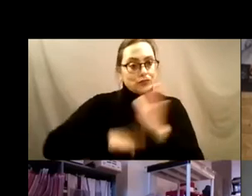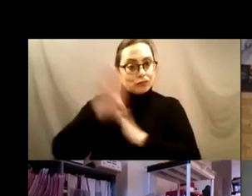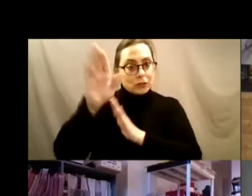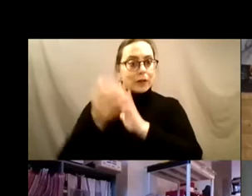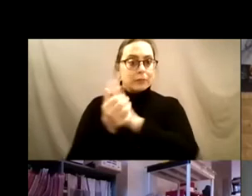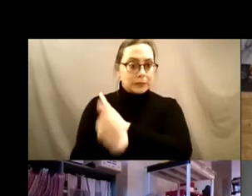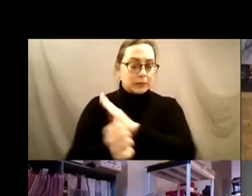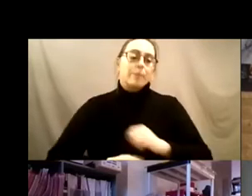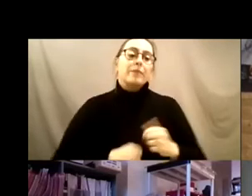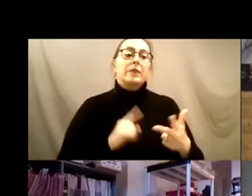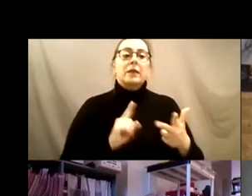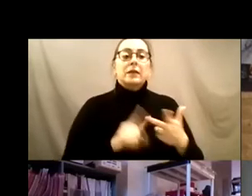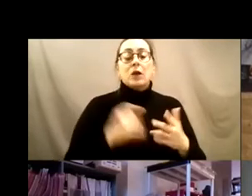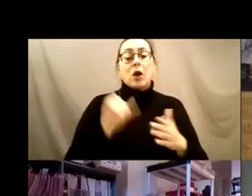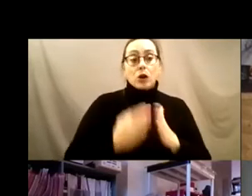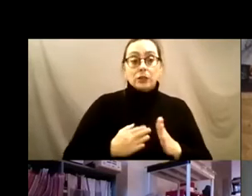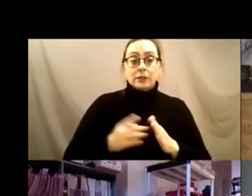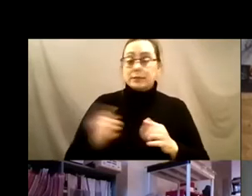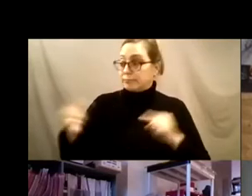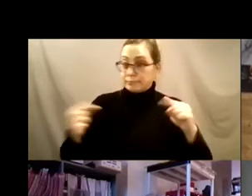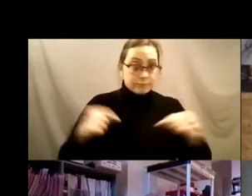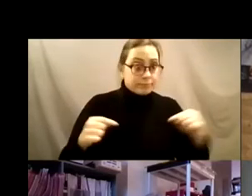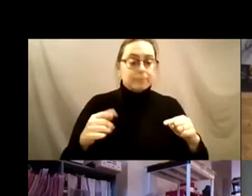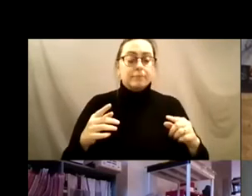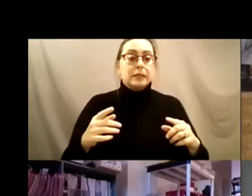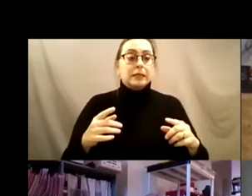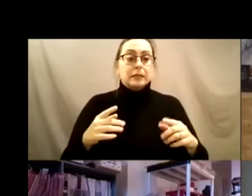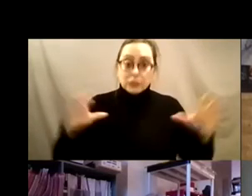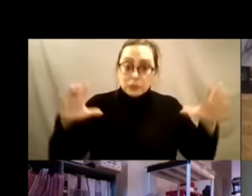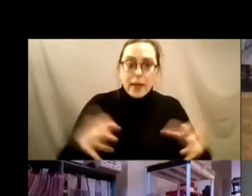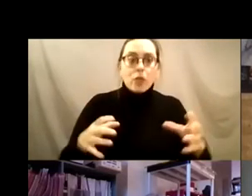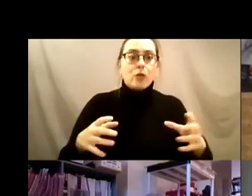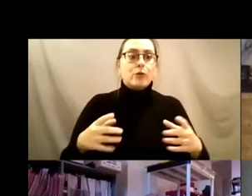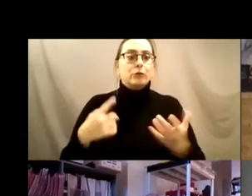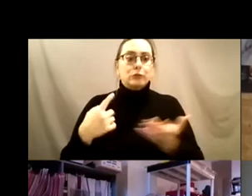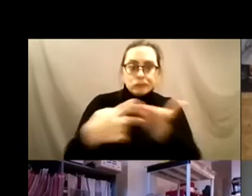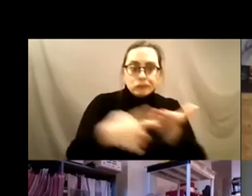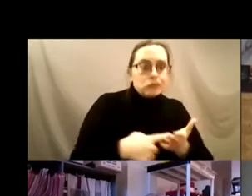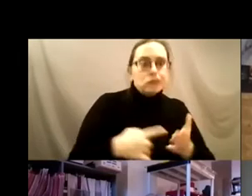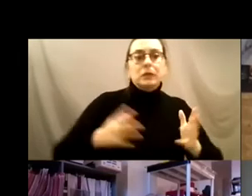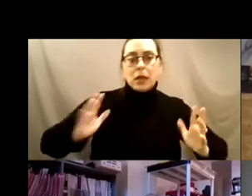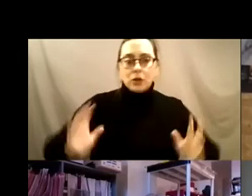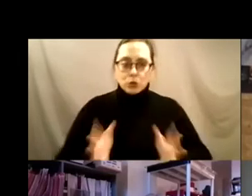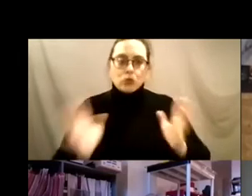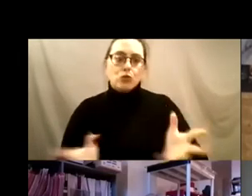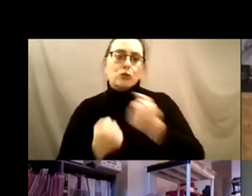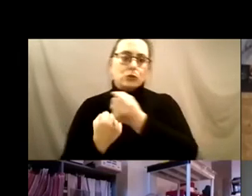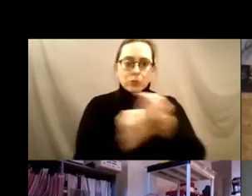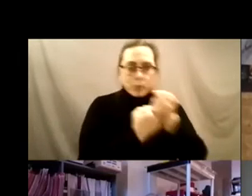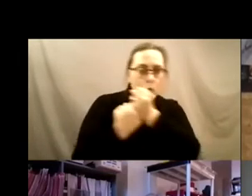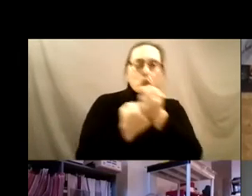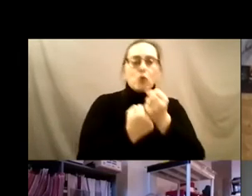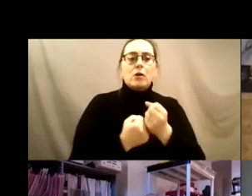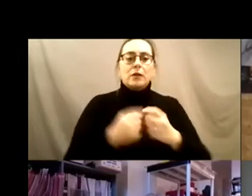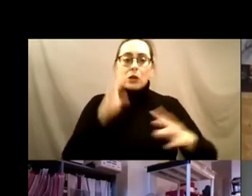practice, to bring artists with disabilities and stakeholders together to explore and nurture a creative and inclusive